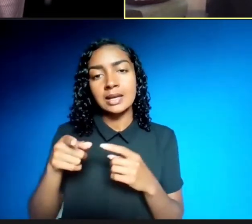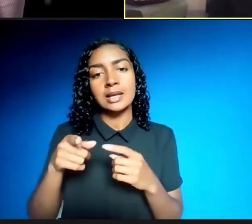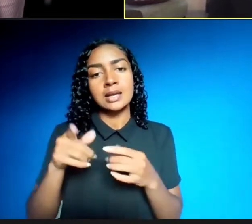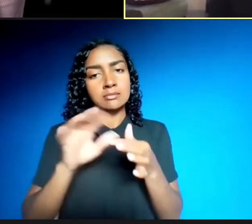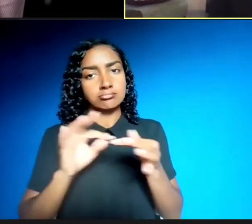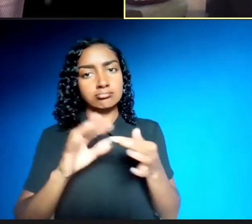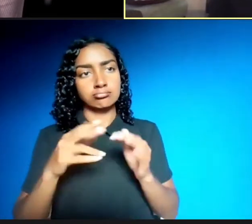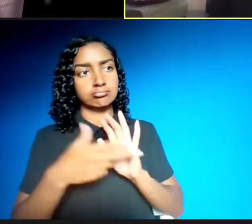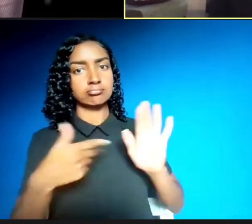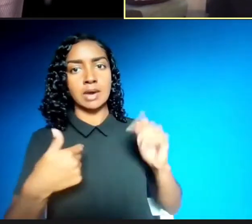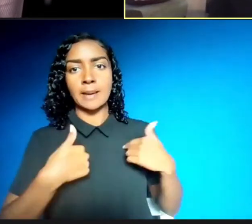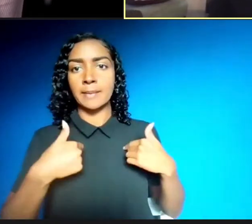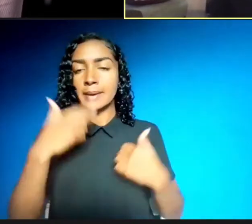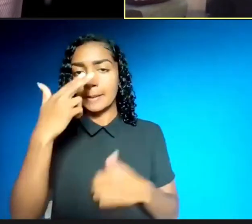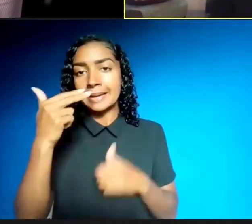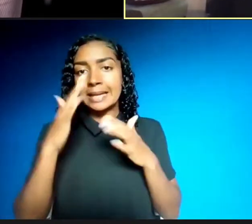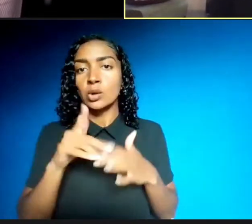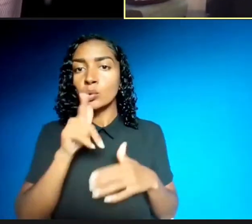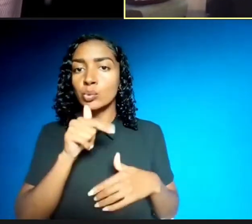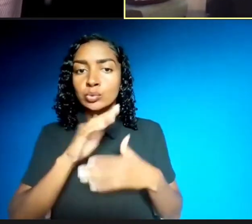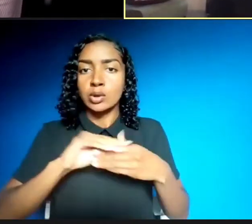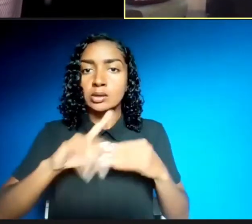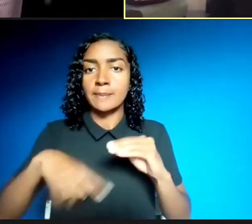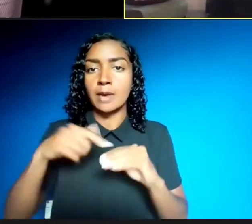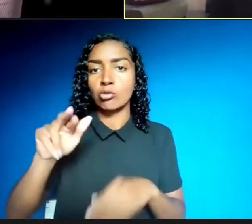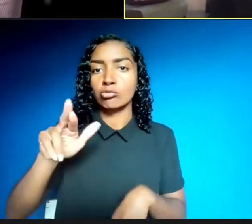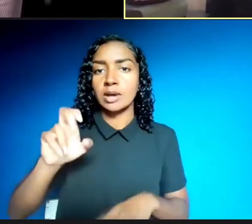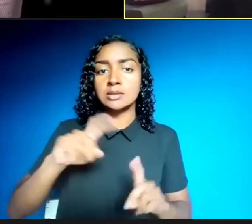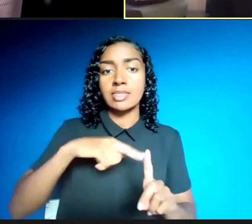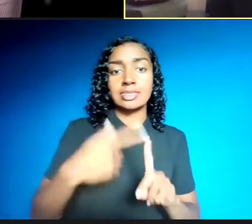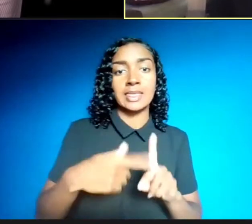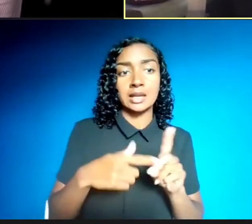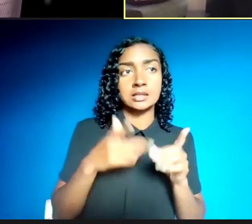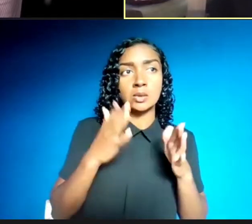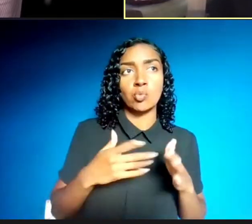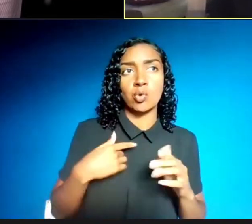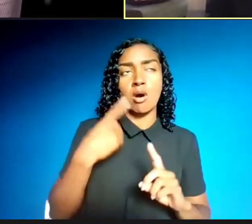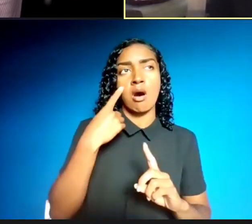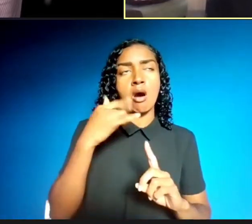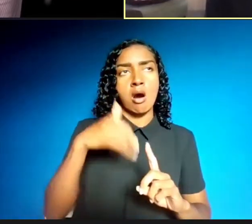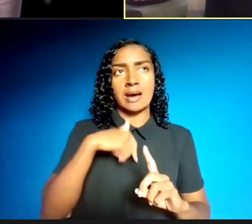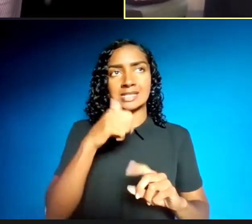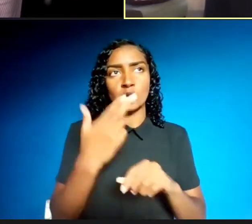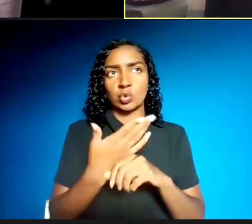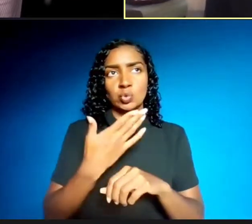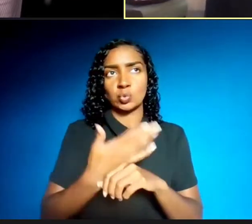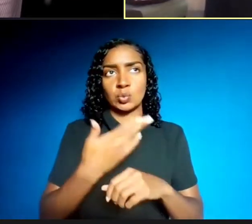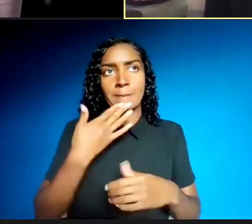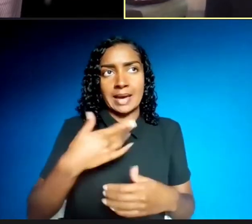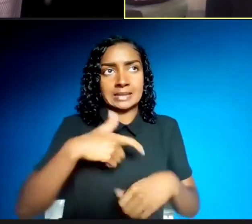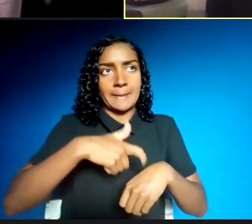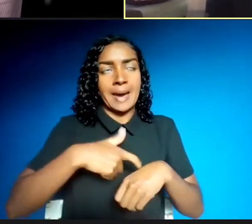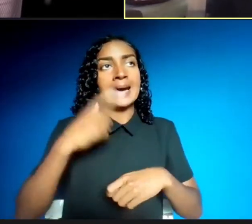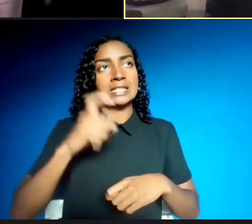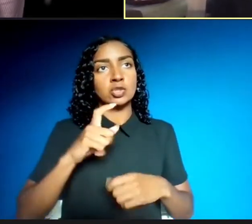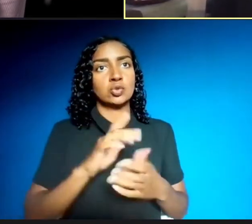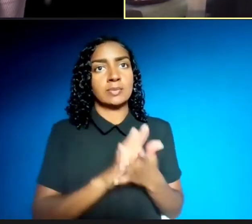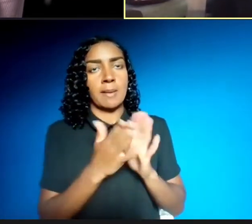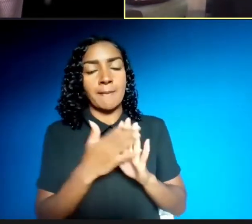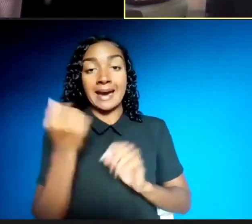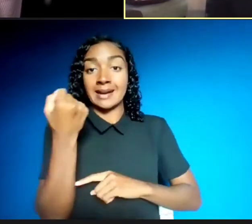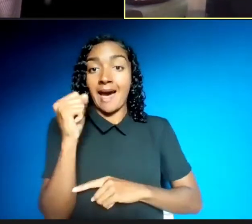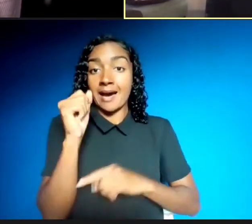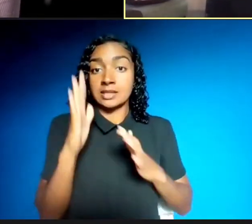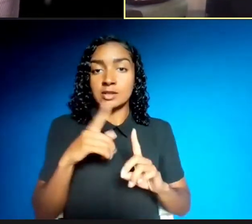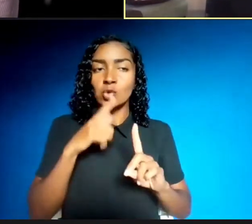someone was like, no, that's actually not a good use of my time. I need to be an activist who happens to be funny. And so I look